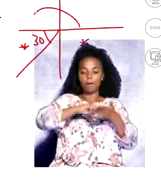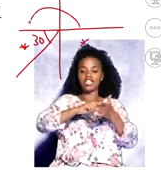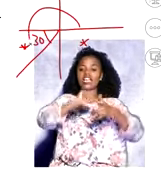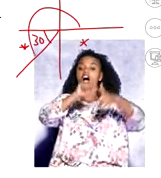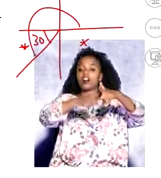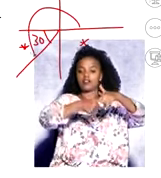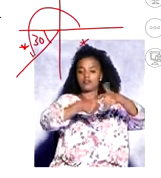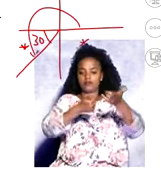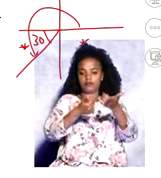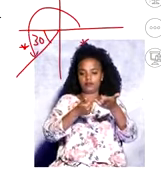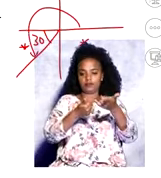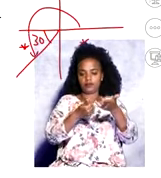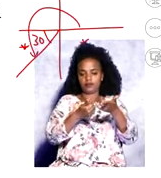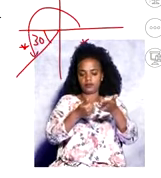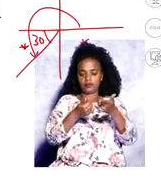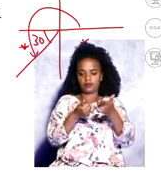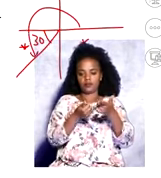this one.